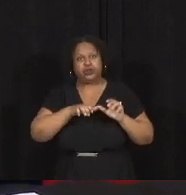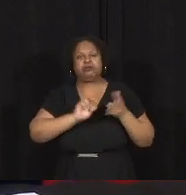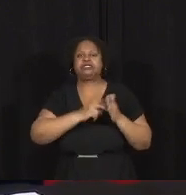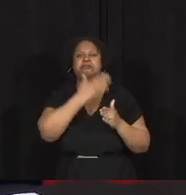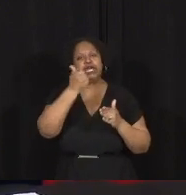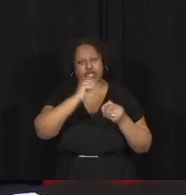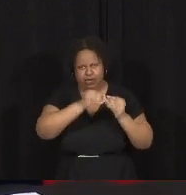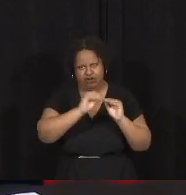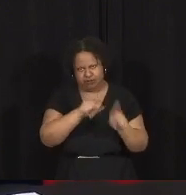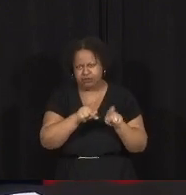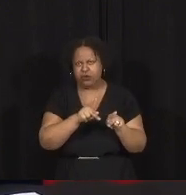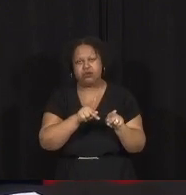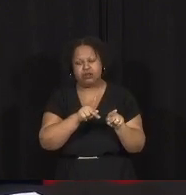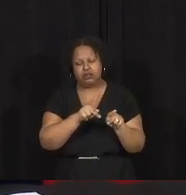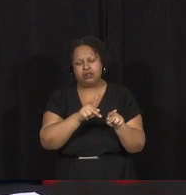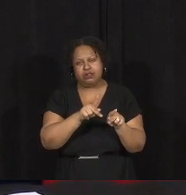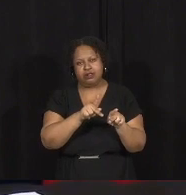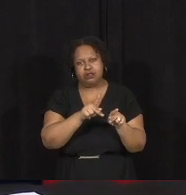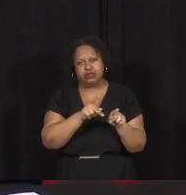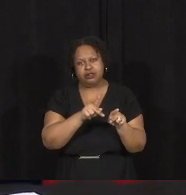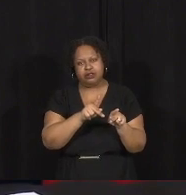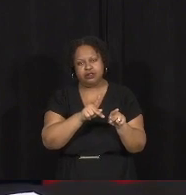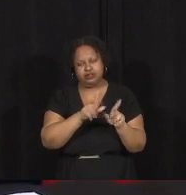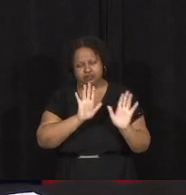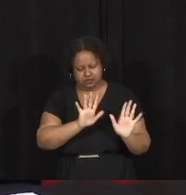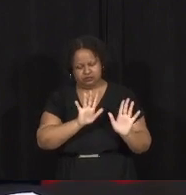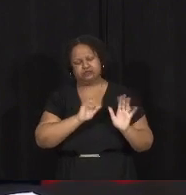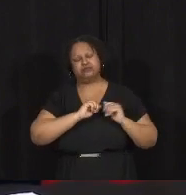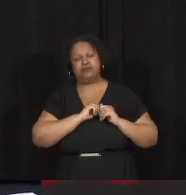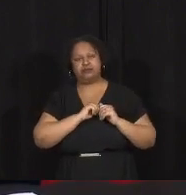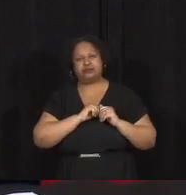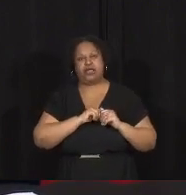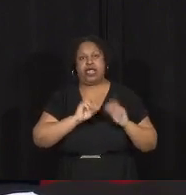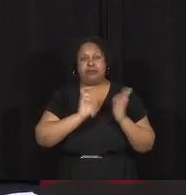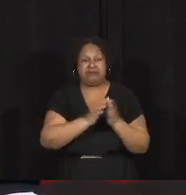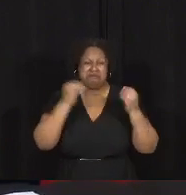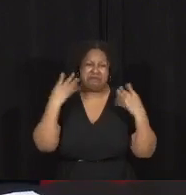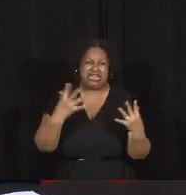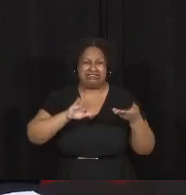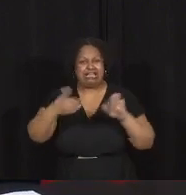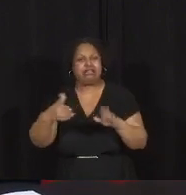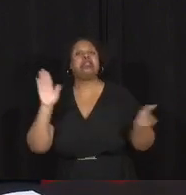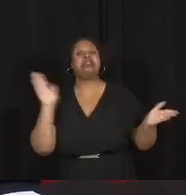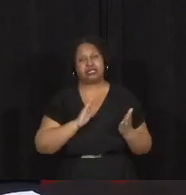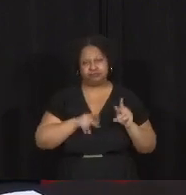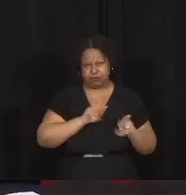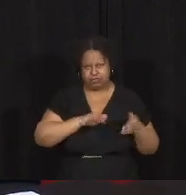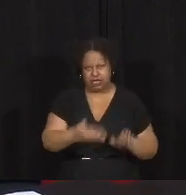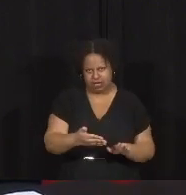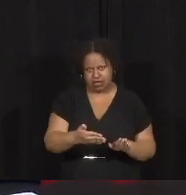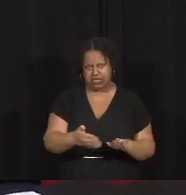It is not possible to be exact about where we will end up.